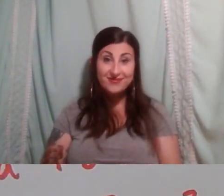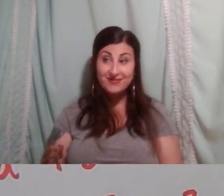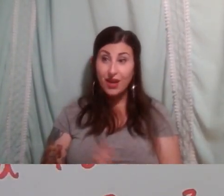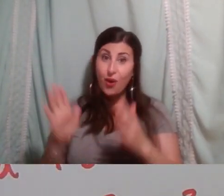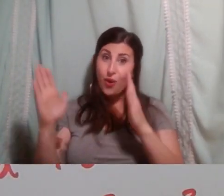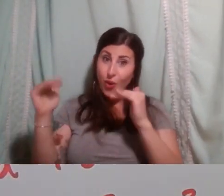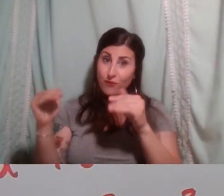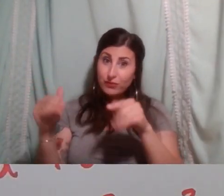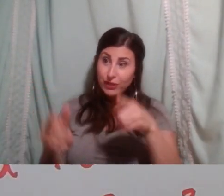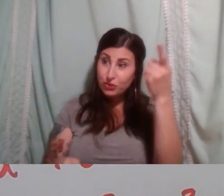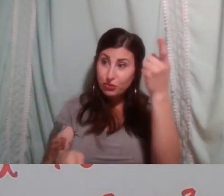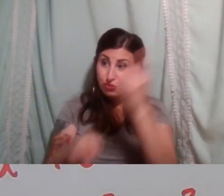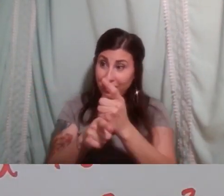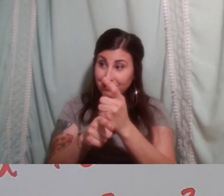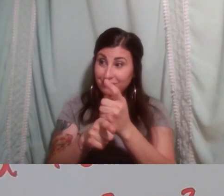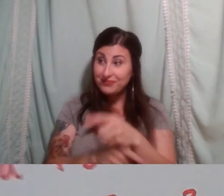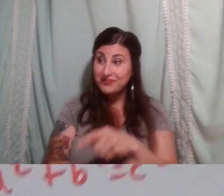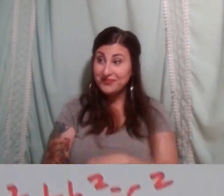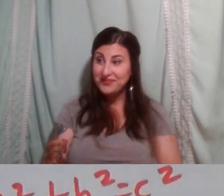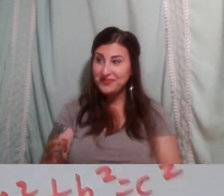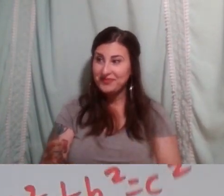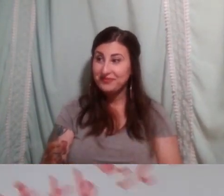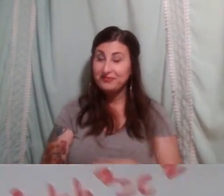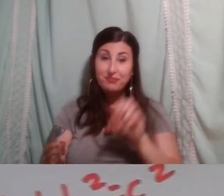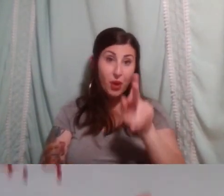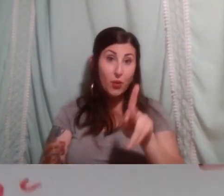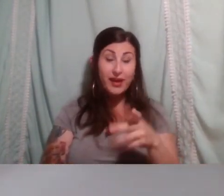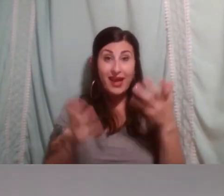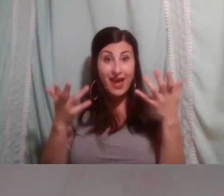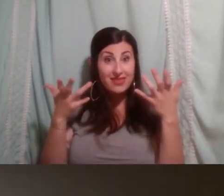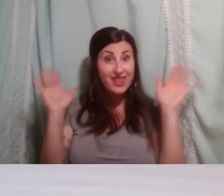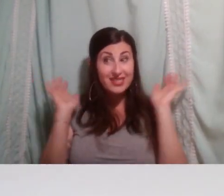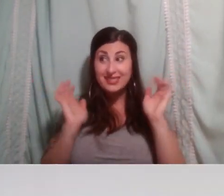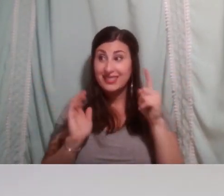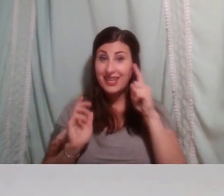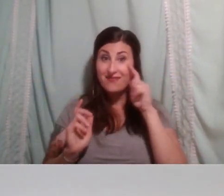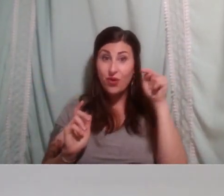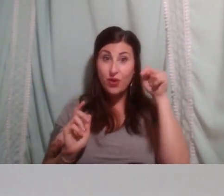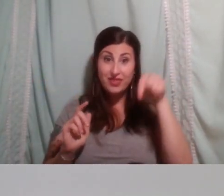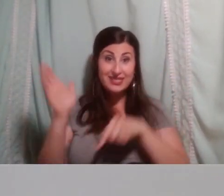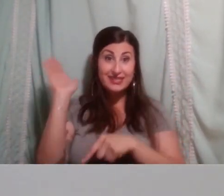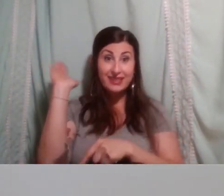There we go. Hopefully you got those right. All